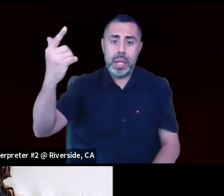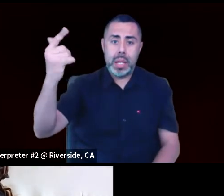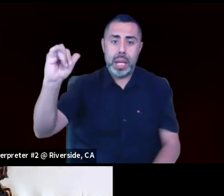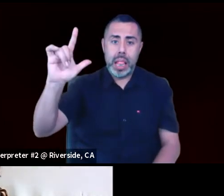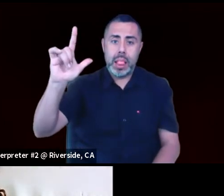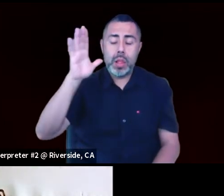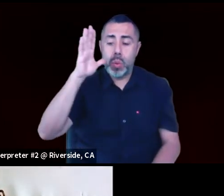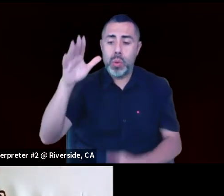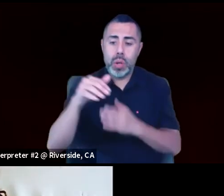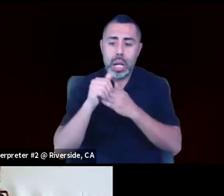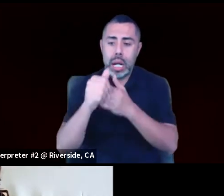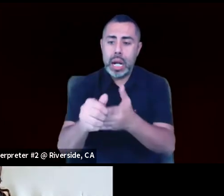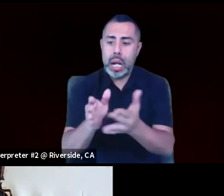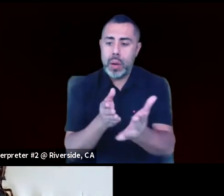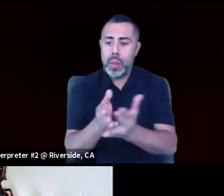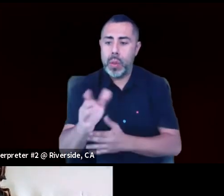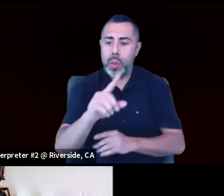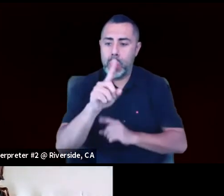guide us through that.